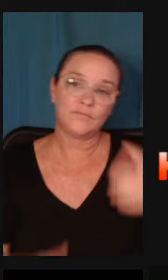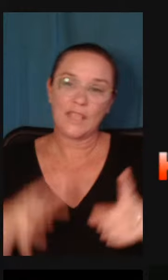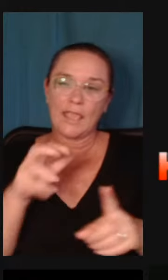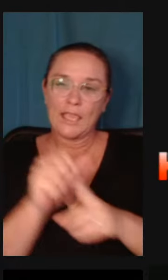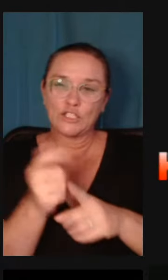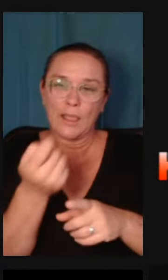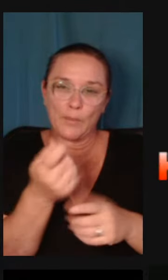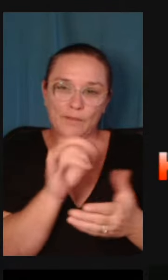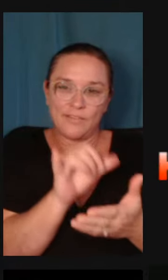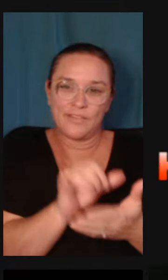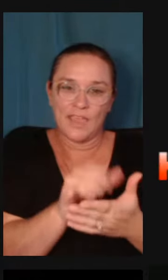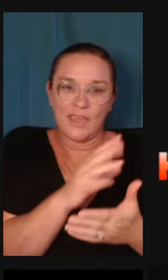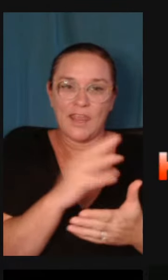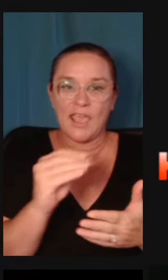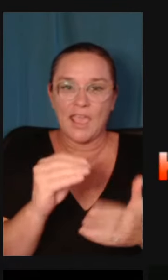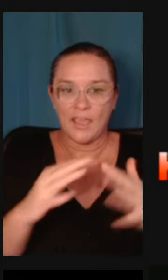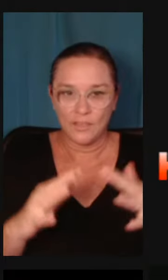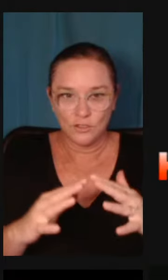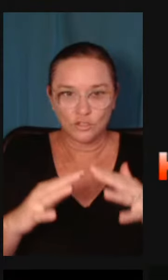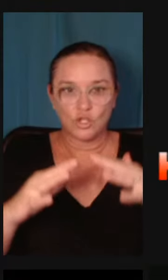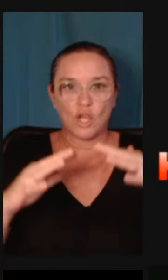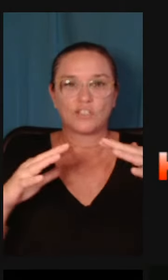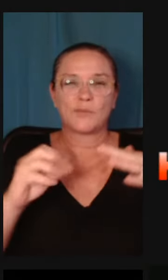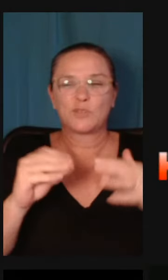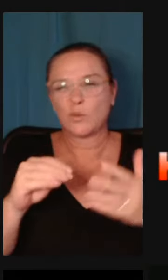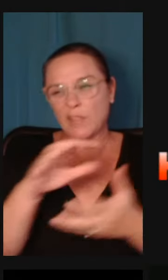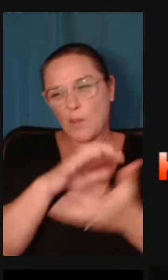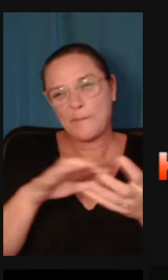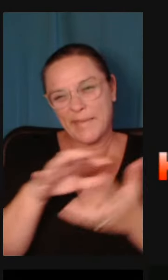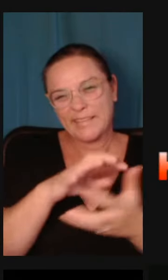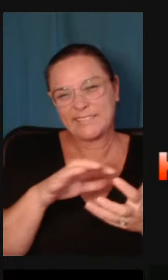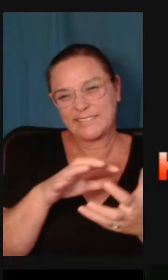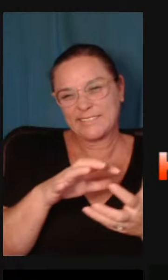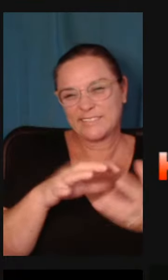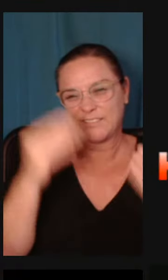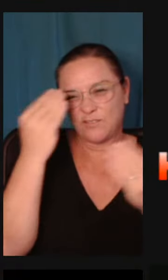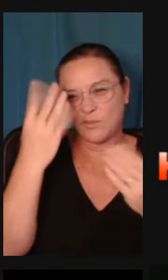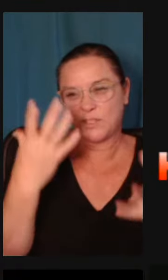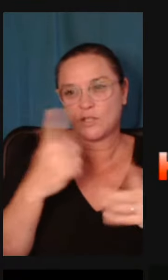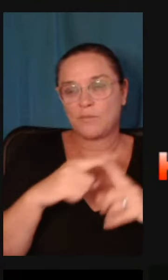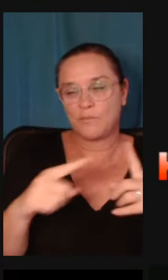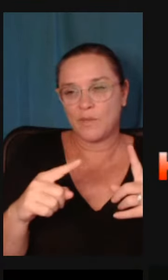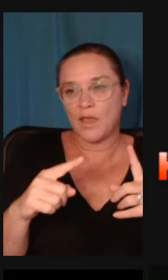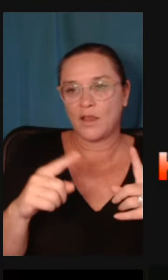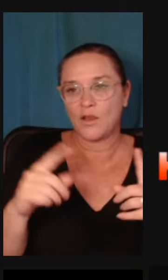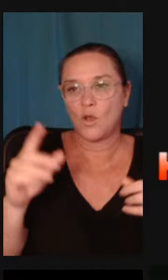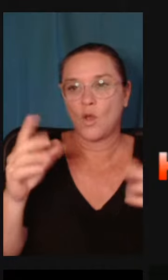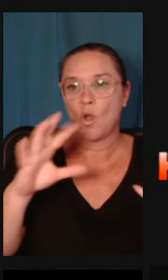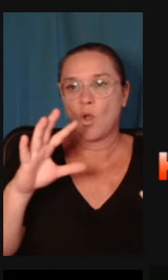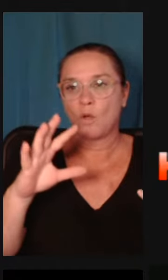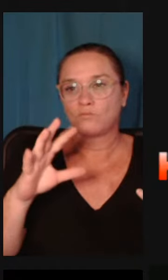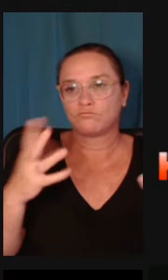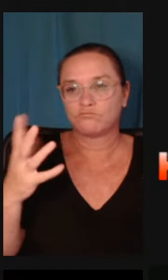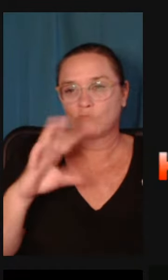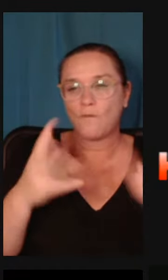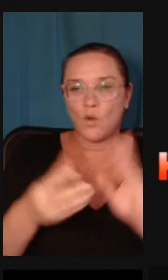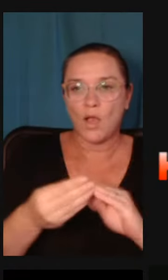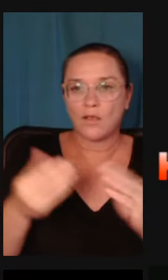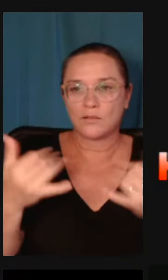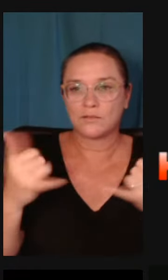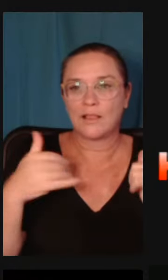that plus the recharge since then. So it's a little bit of a mixed signal here, but it's still a net loss, with the center still being over here in